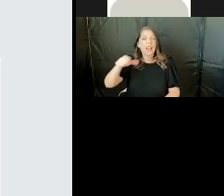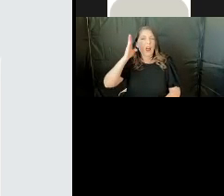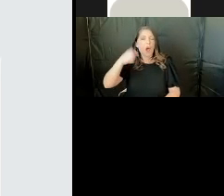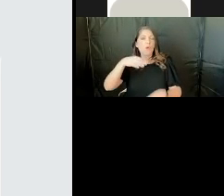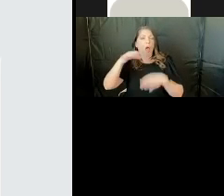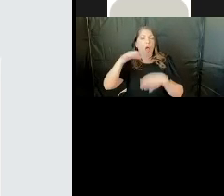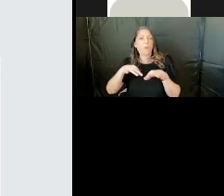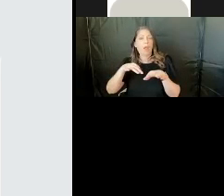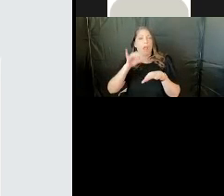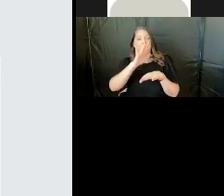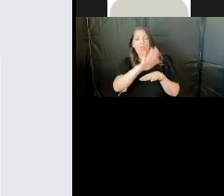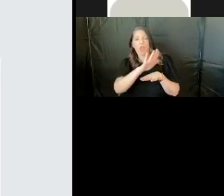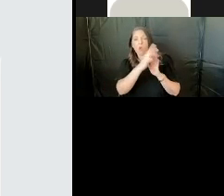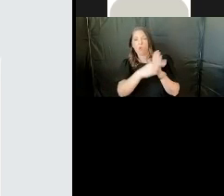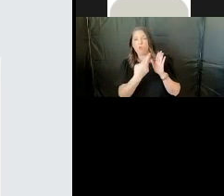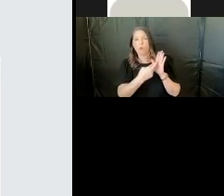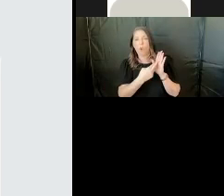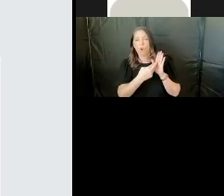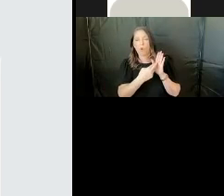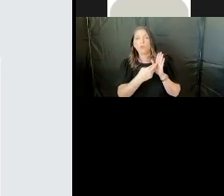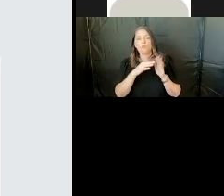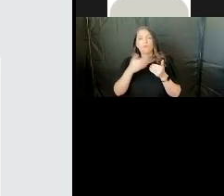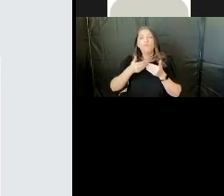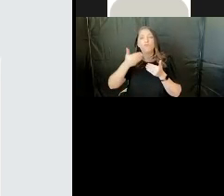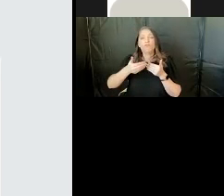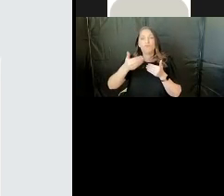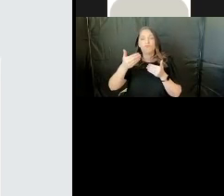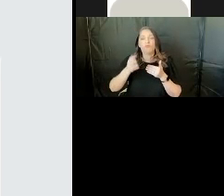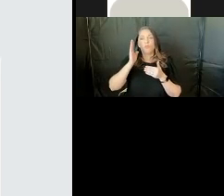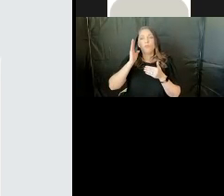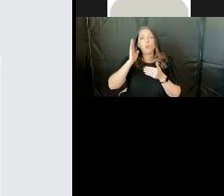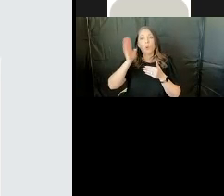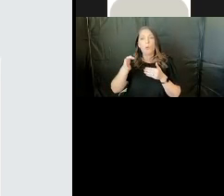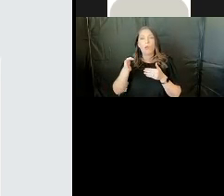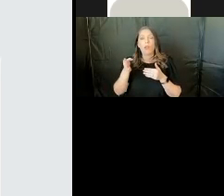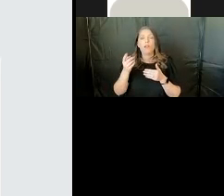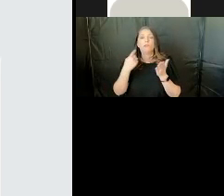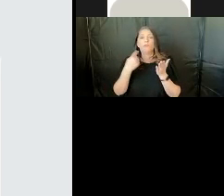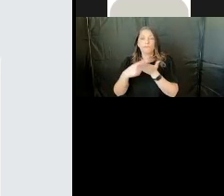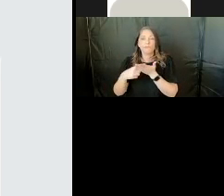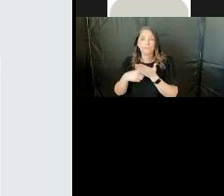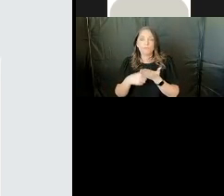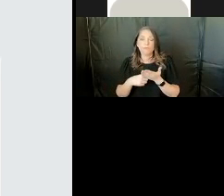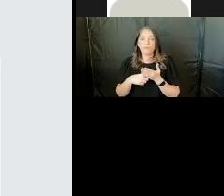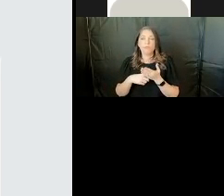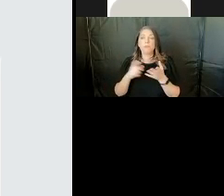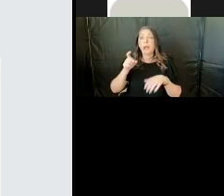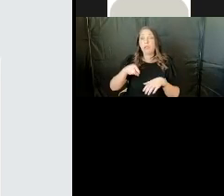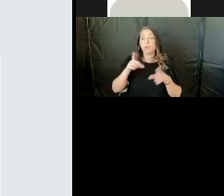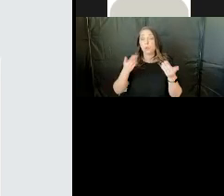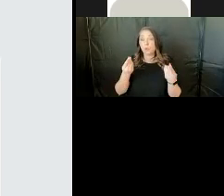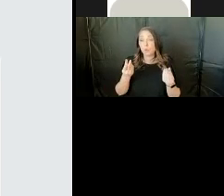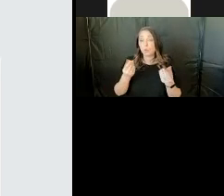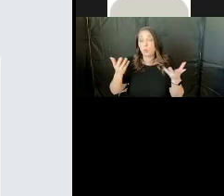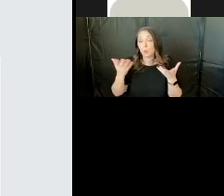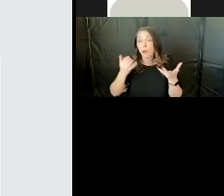reporting process. In the next couple of slides, we will first talk about what needs to be done if you